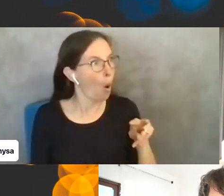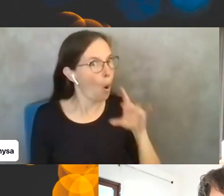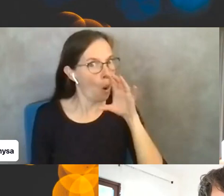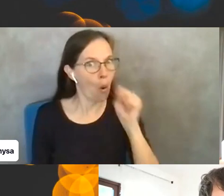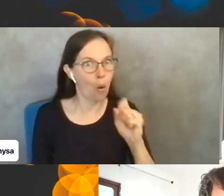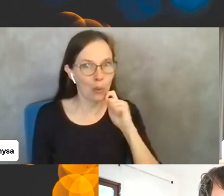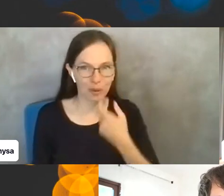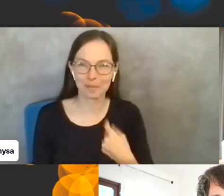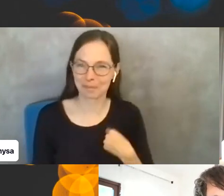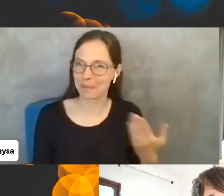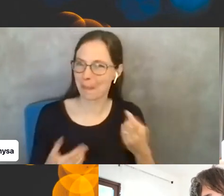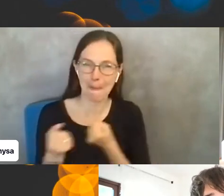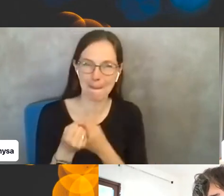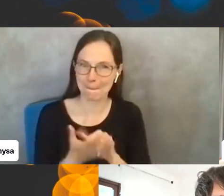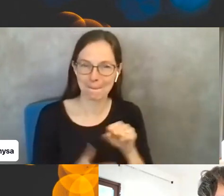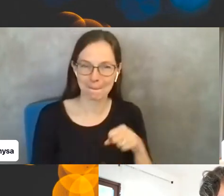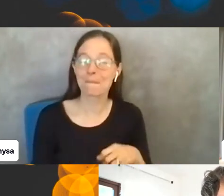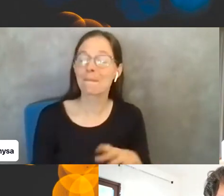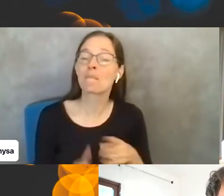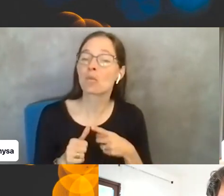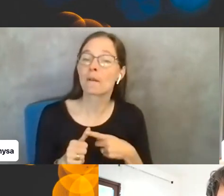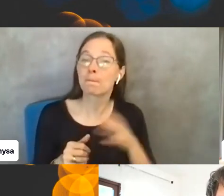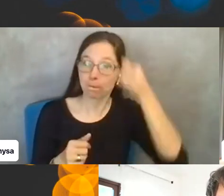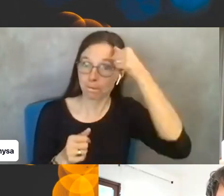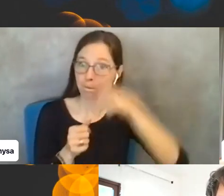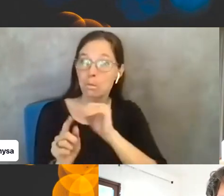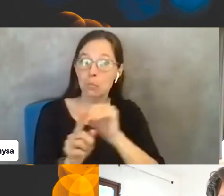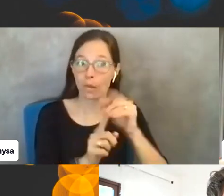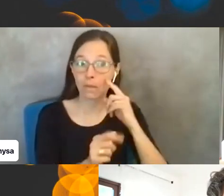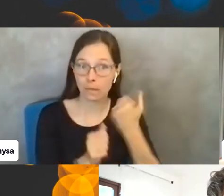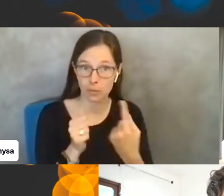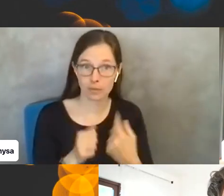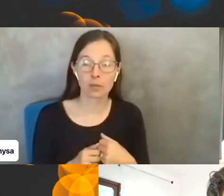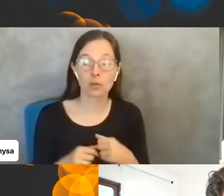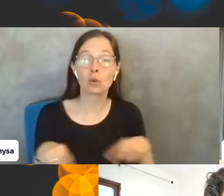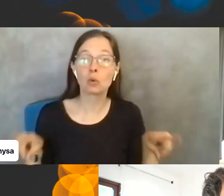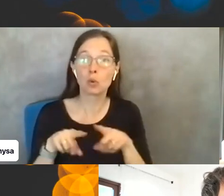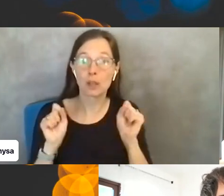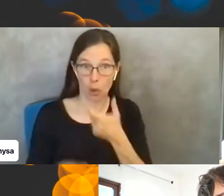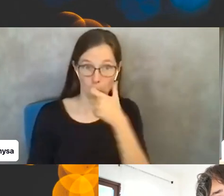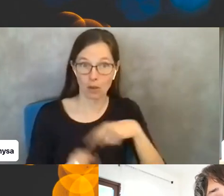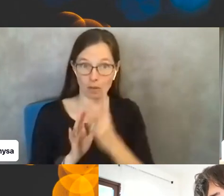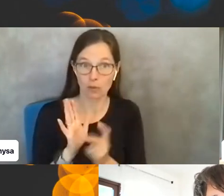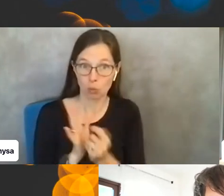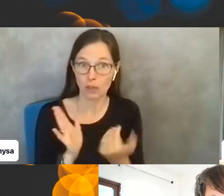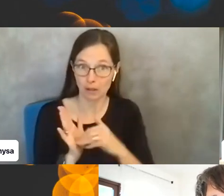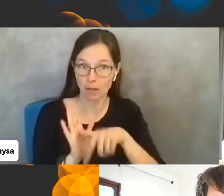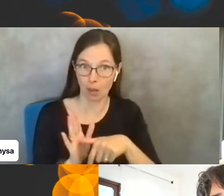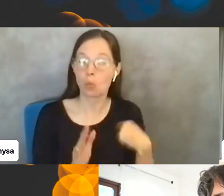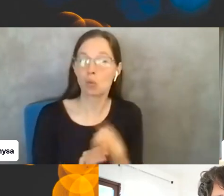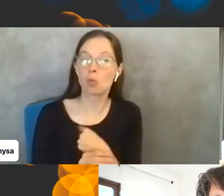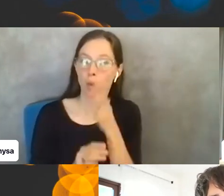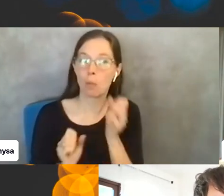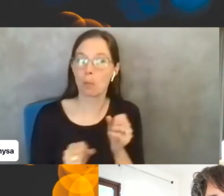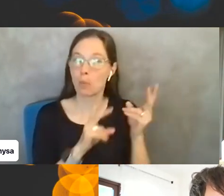So I'm here for it. Well, first of all, so just remember, a reminder for everybody, you can watch this after. We'll put this up and send you a link to watch